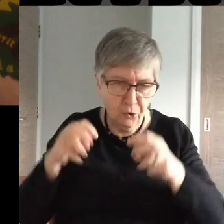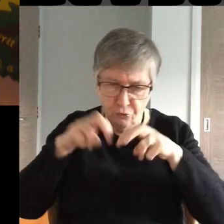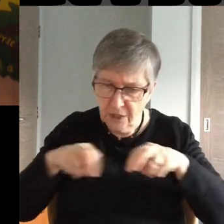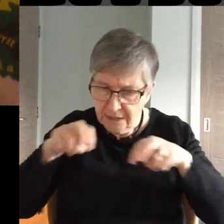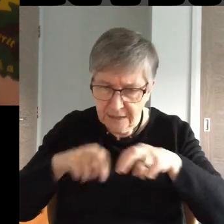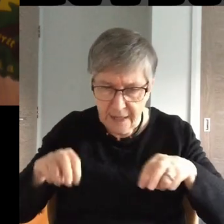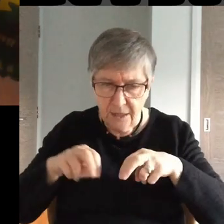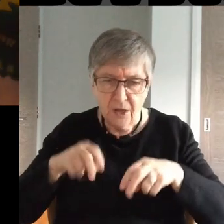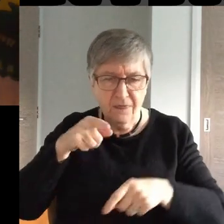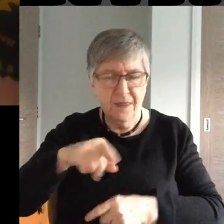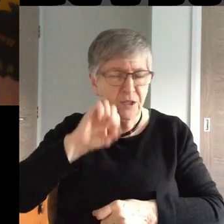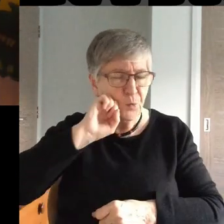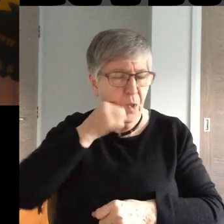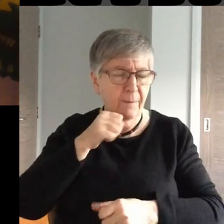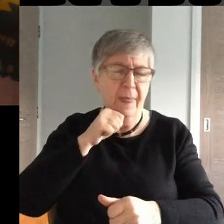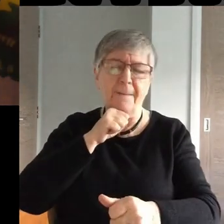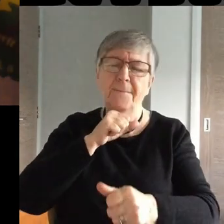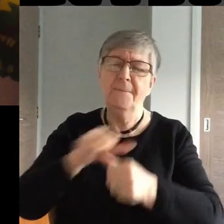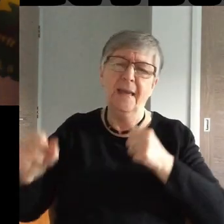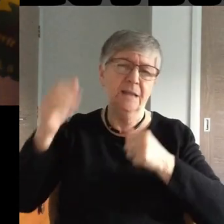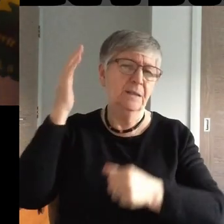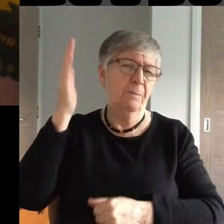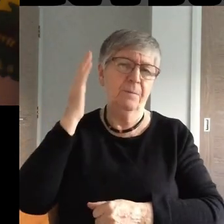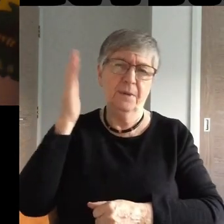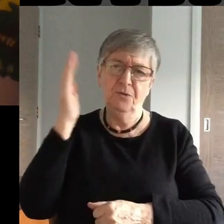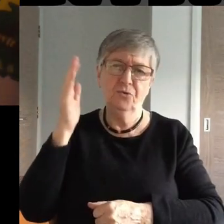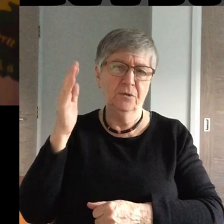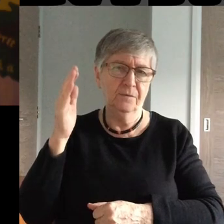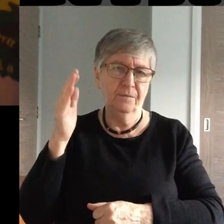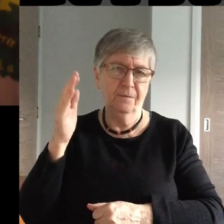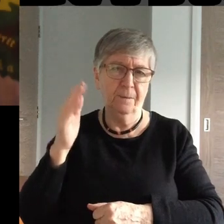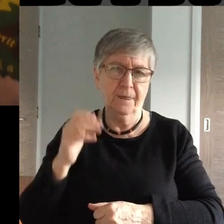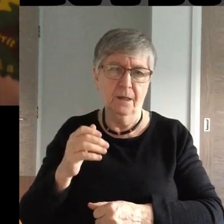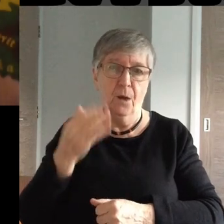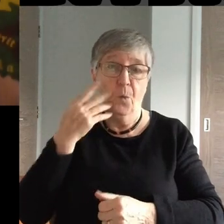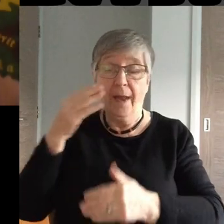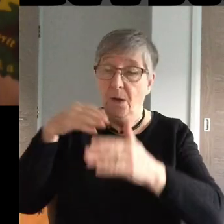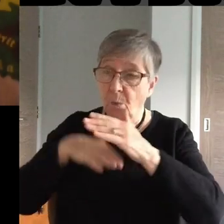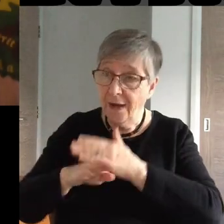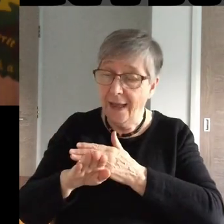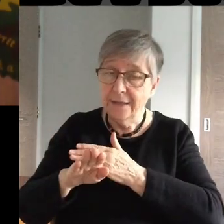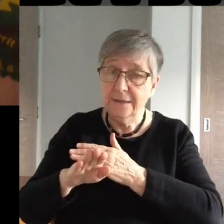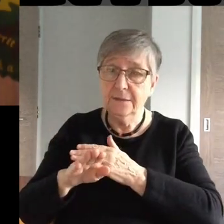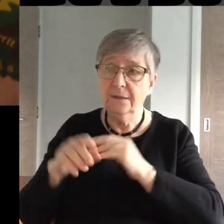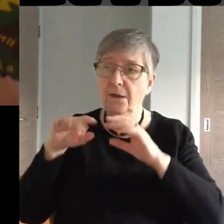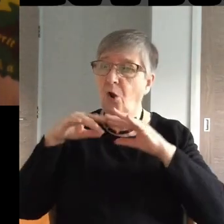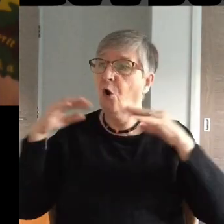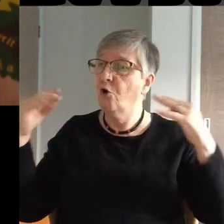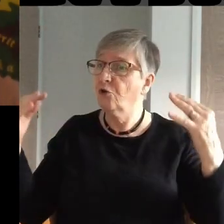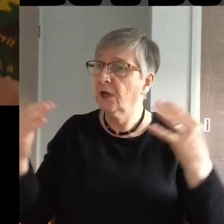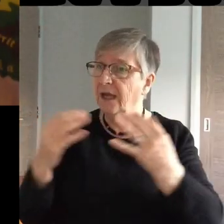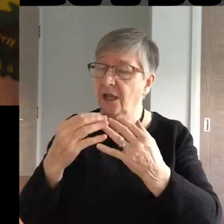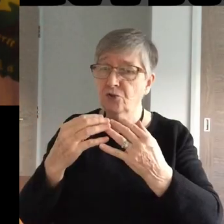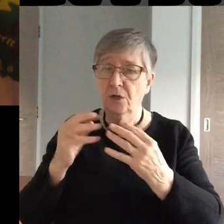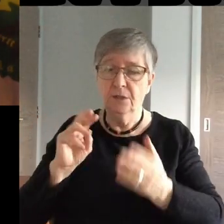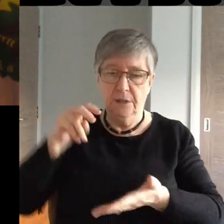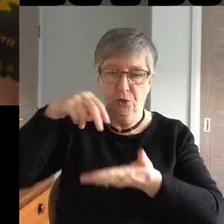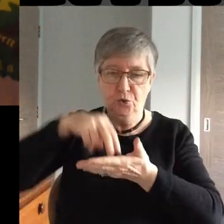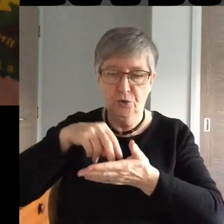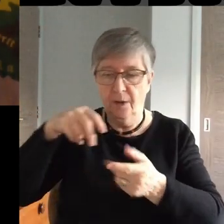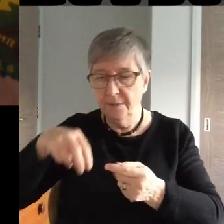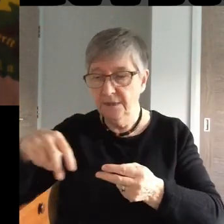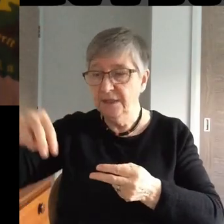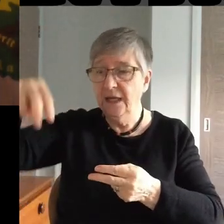going to be the best oratory work that he had ever done. And as he entered the congregation, he rose to take